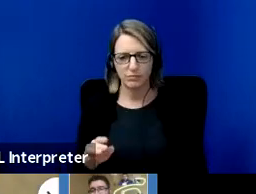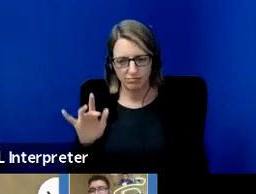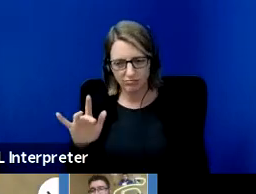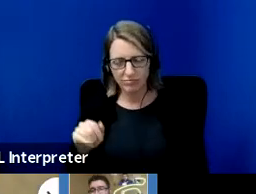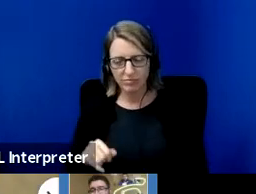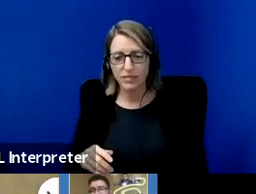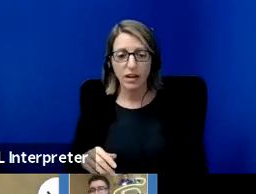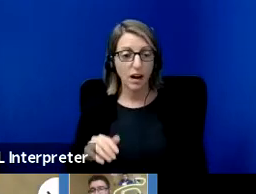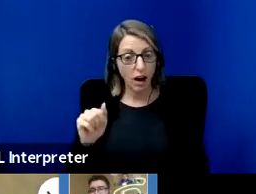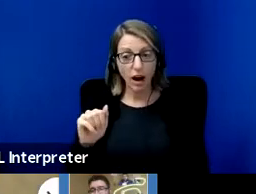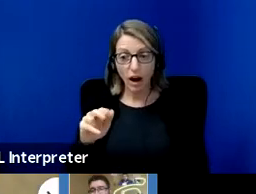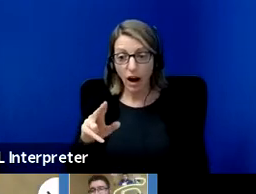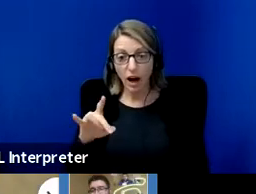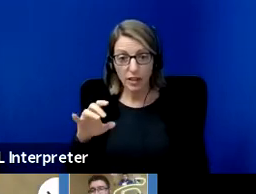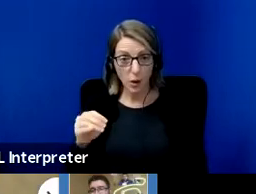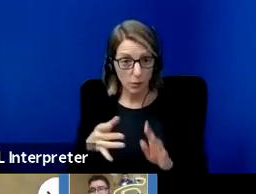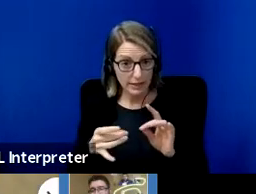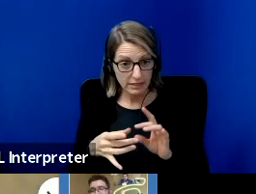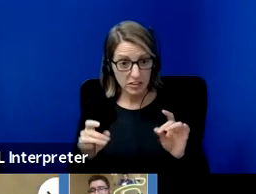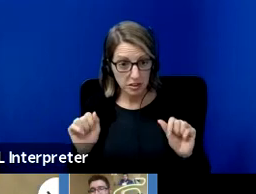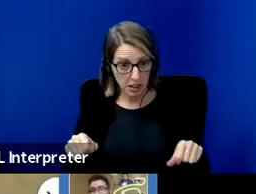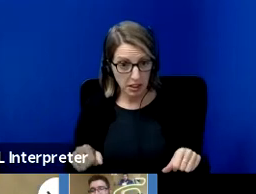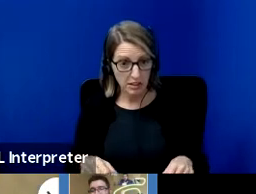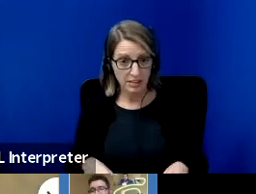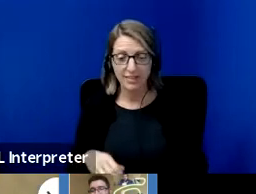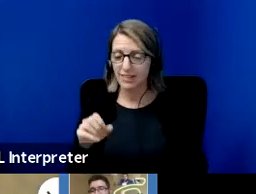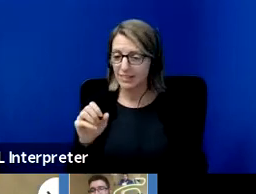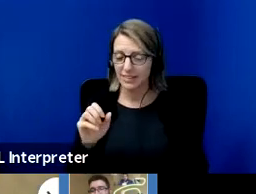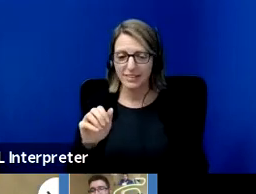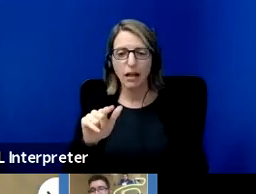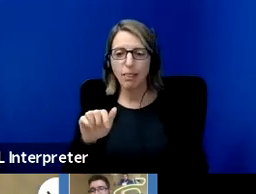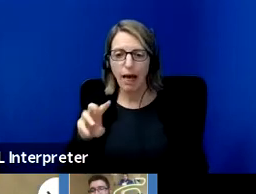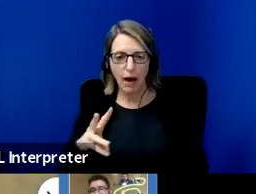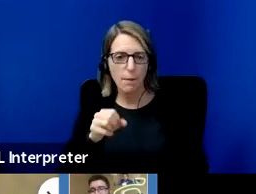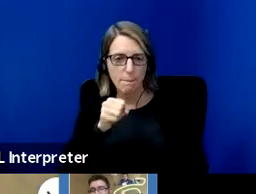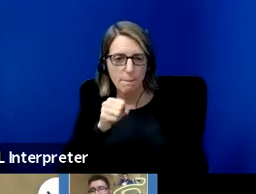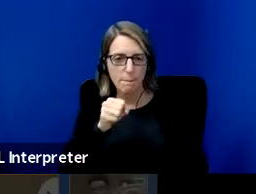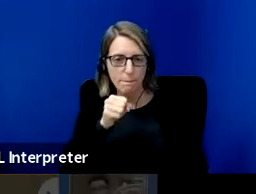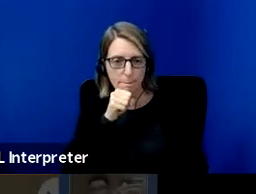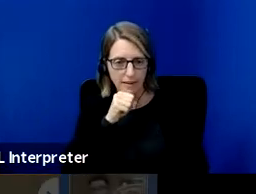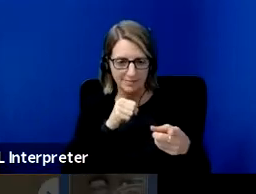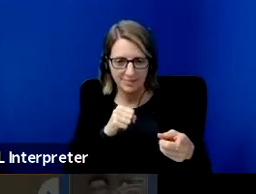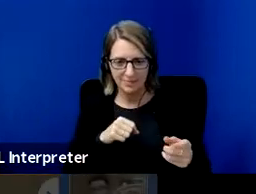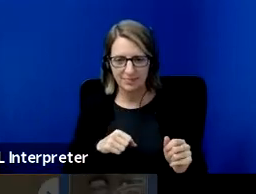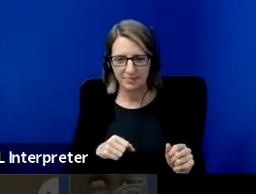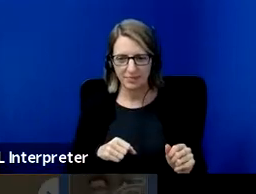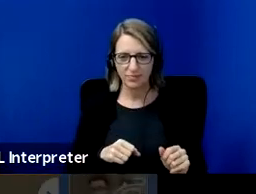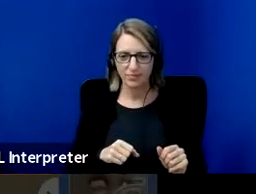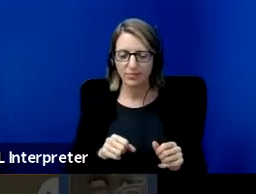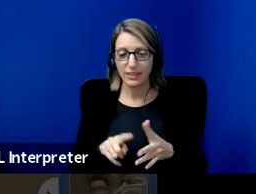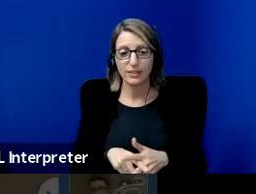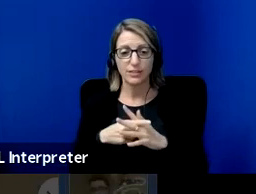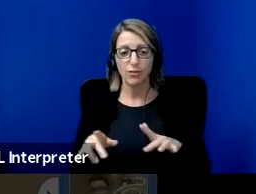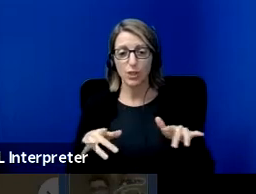an audio message. Yes, allow your microphone. Notice the allow button came back on. So you can start